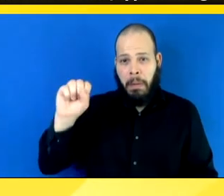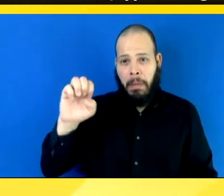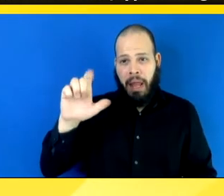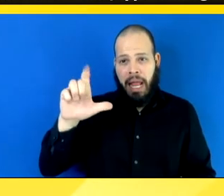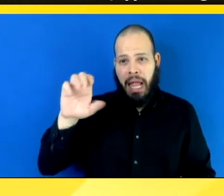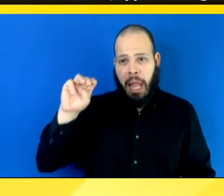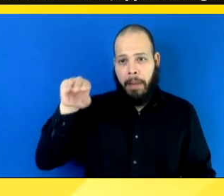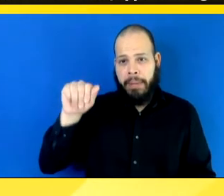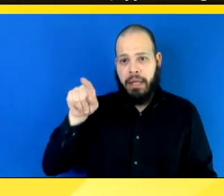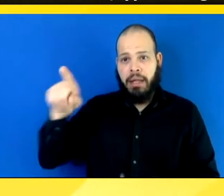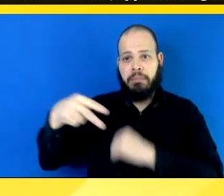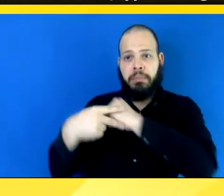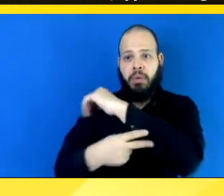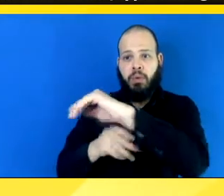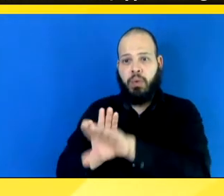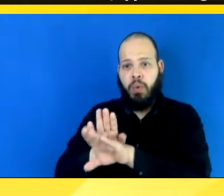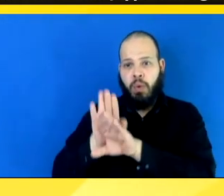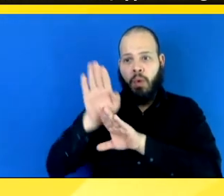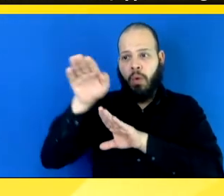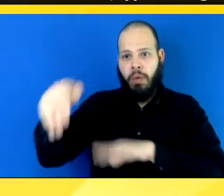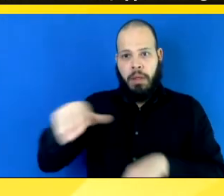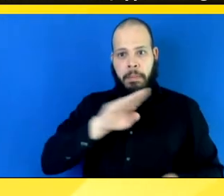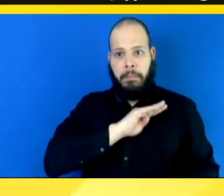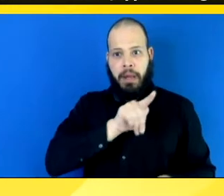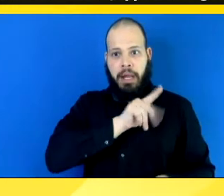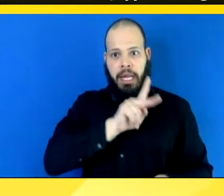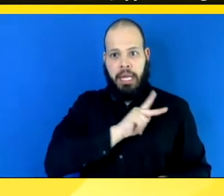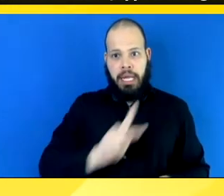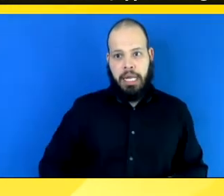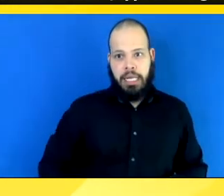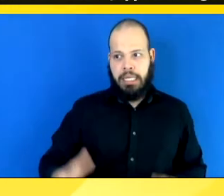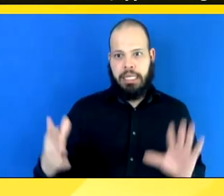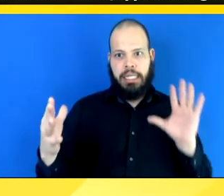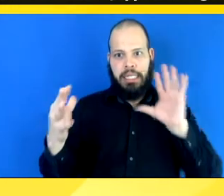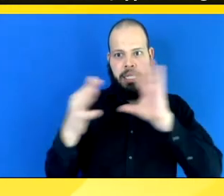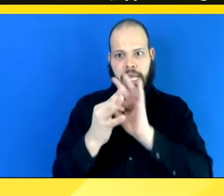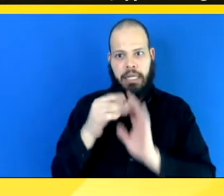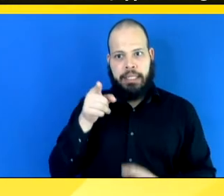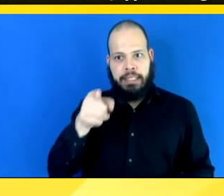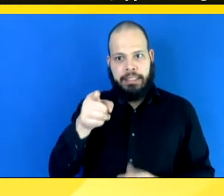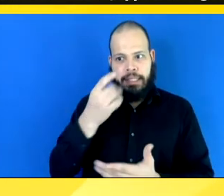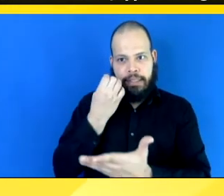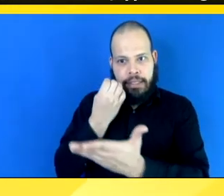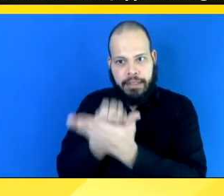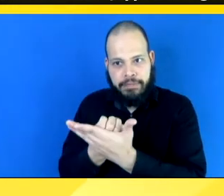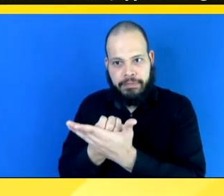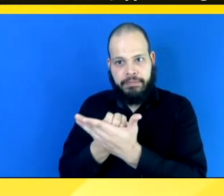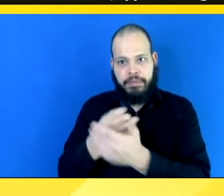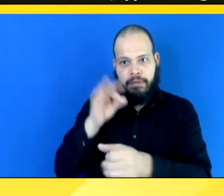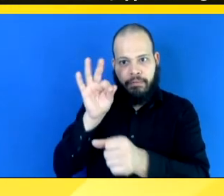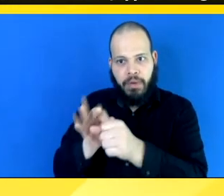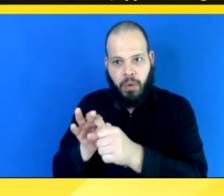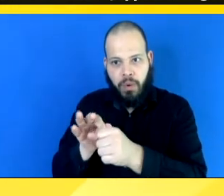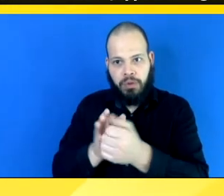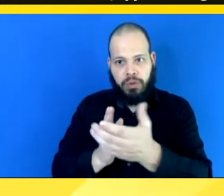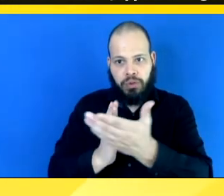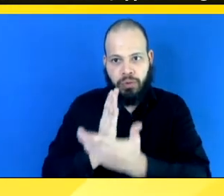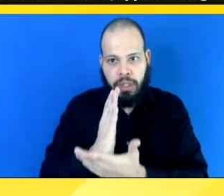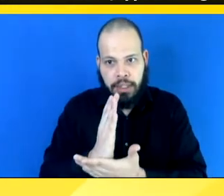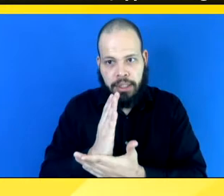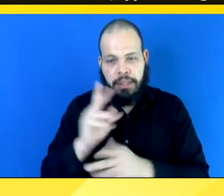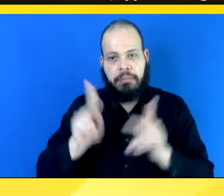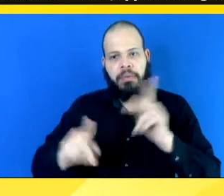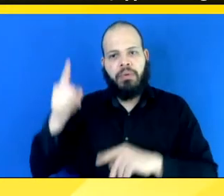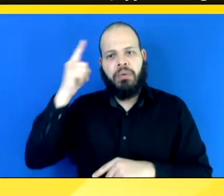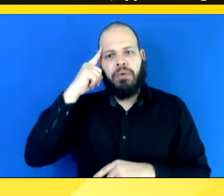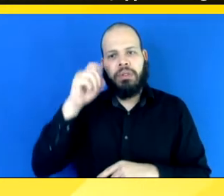fight for labor rights. Yeah. Now, a lot of people don't talk about that. Yeah. They think Selma was just about voting rights. That's right. But when Dr. King